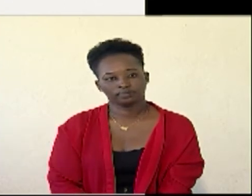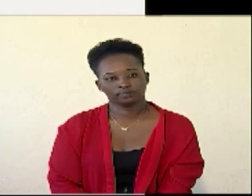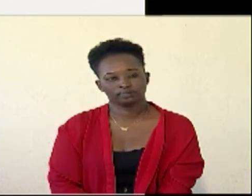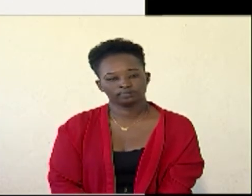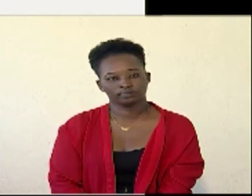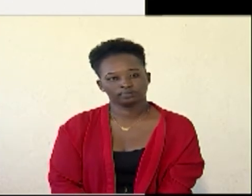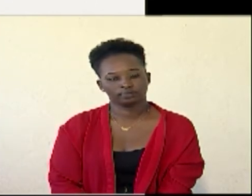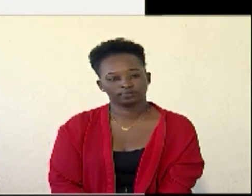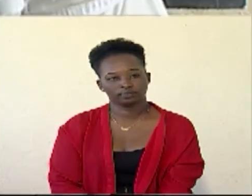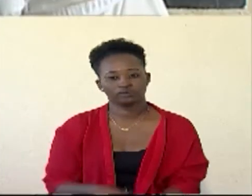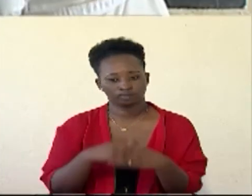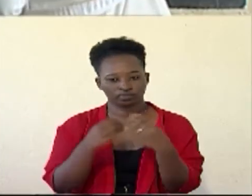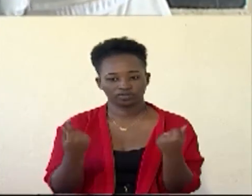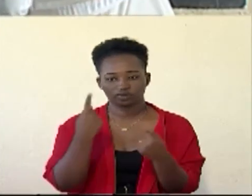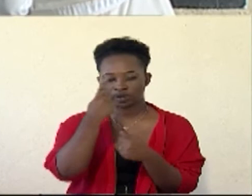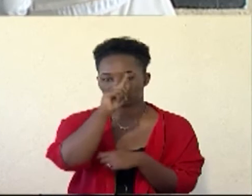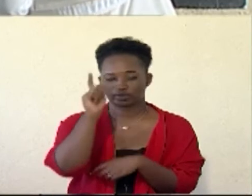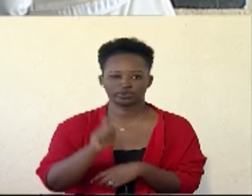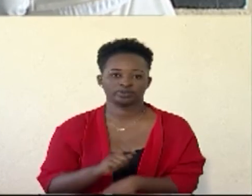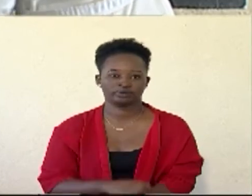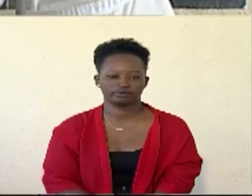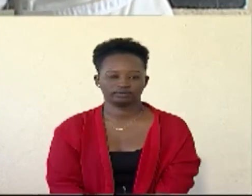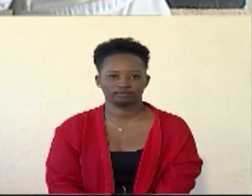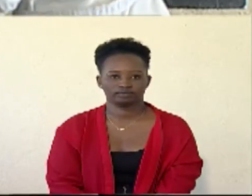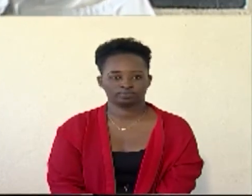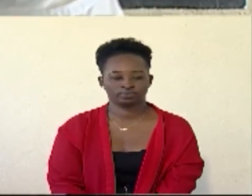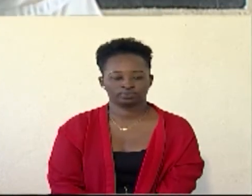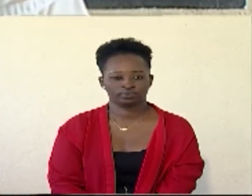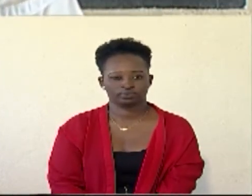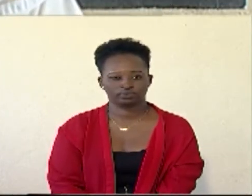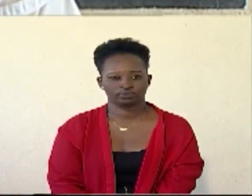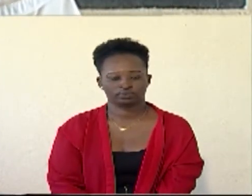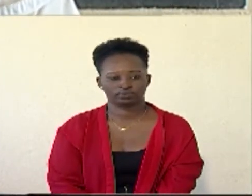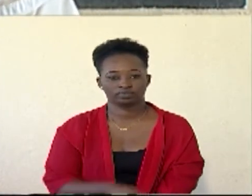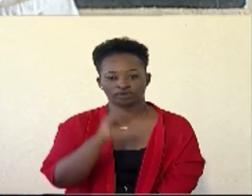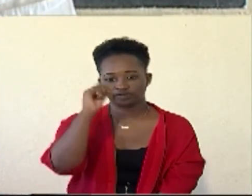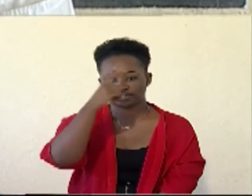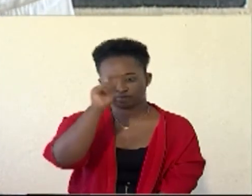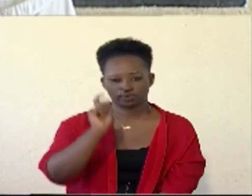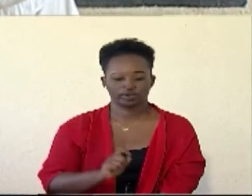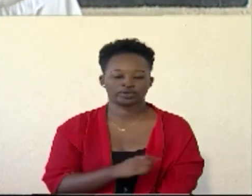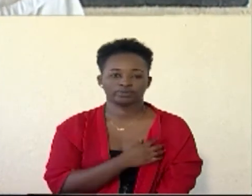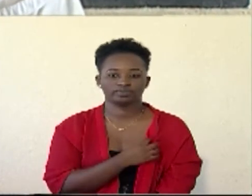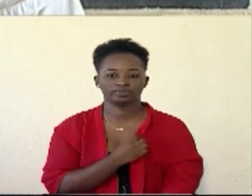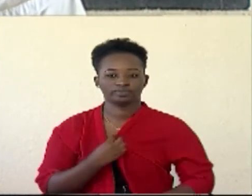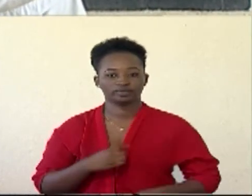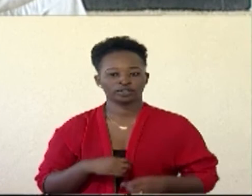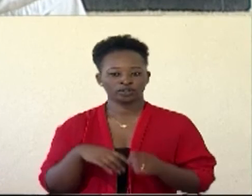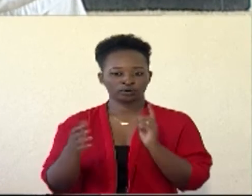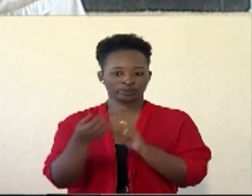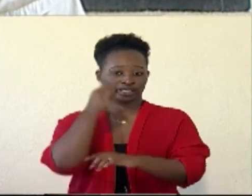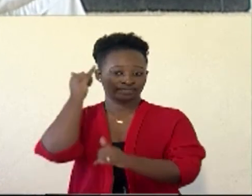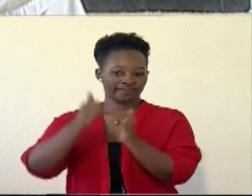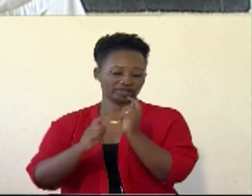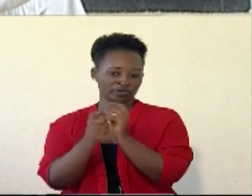I'm solving one question. I'll just do the one question, which is the first question. To get the final change in